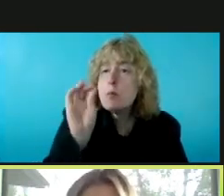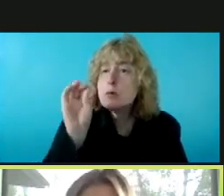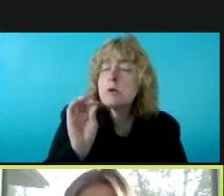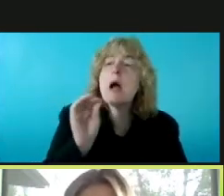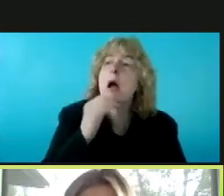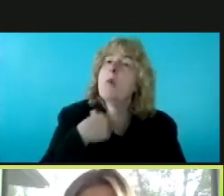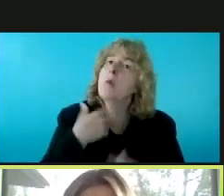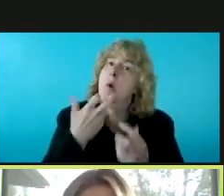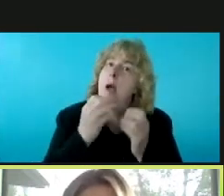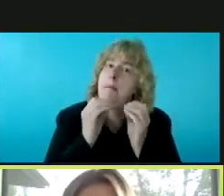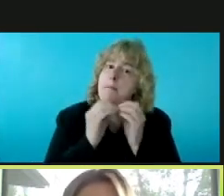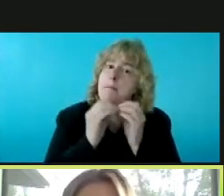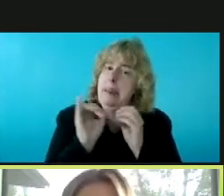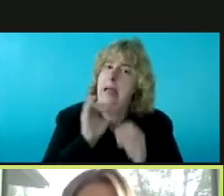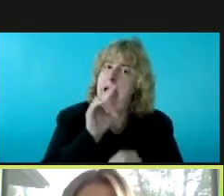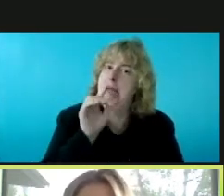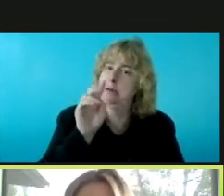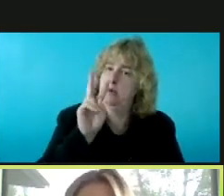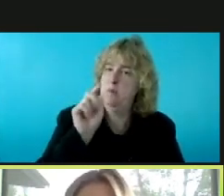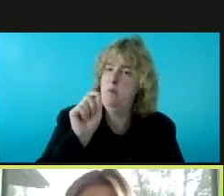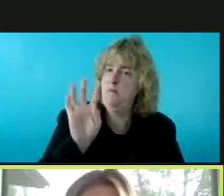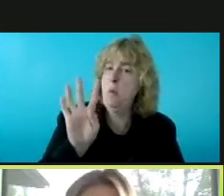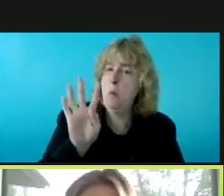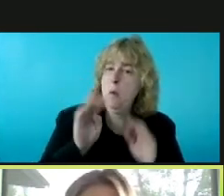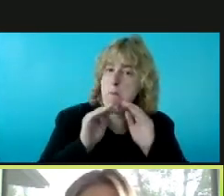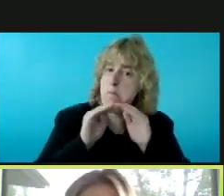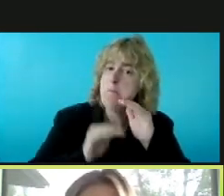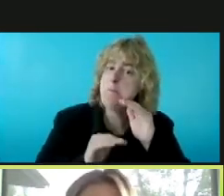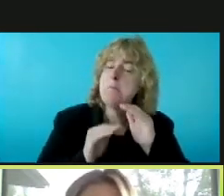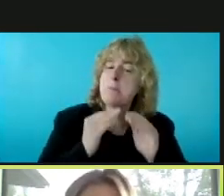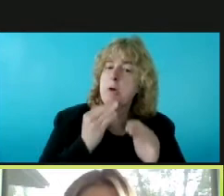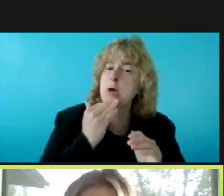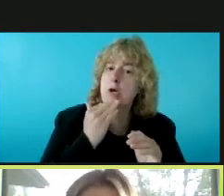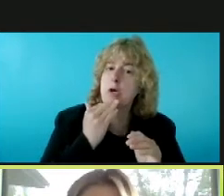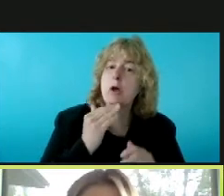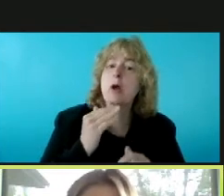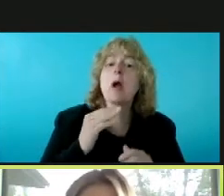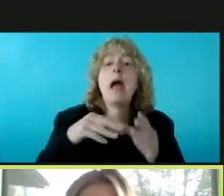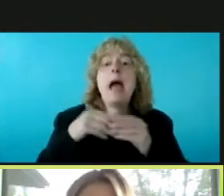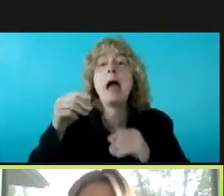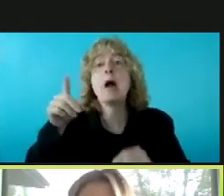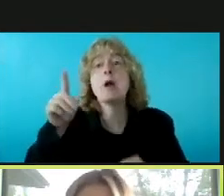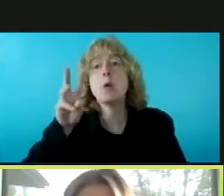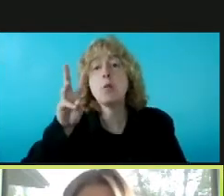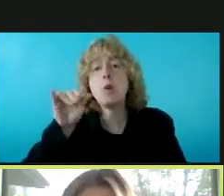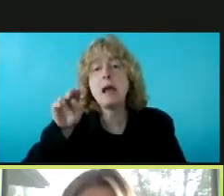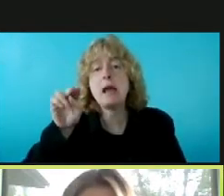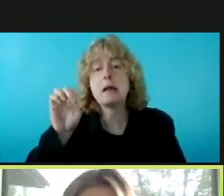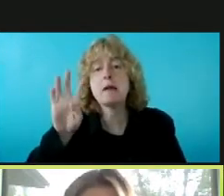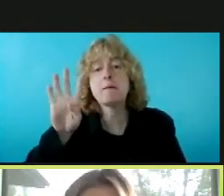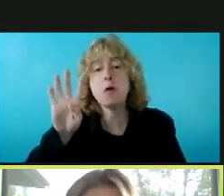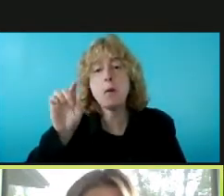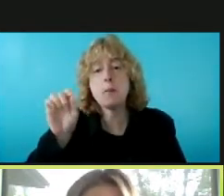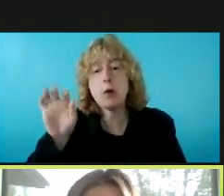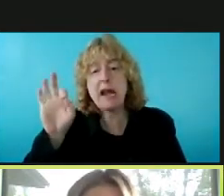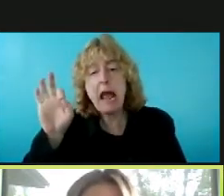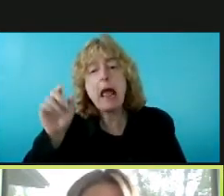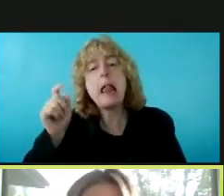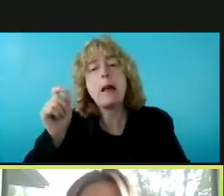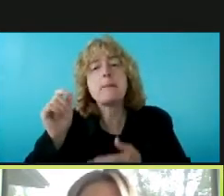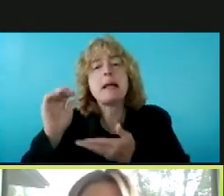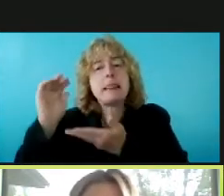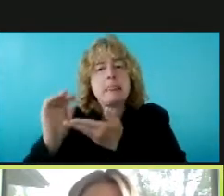in the coming future. Additionally, Outer Wayne County is 4.9%, so they're a little bit lower than the city of Detroit